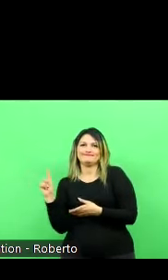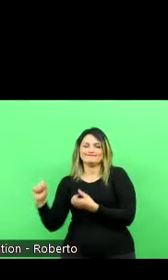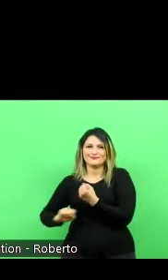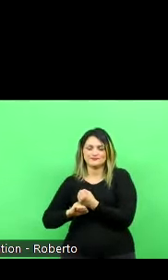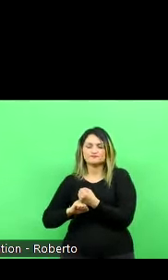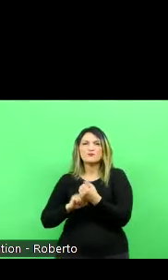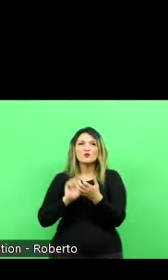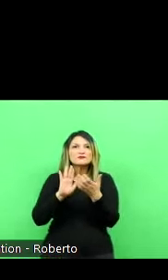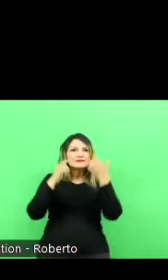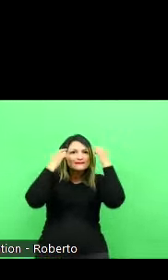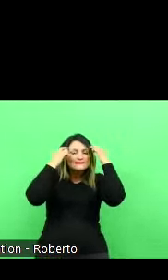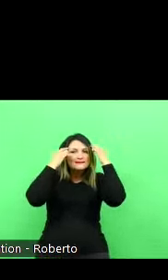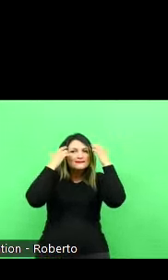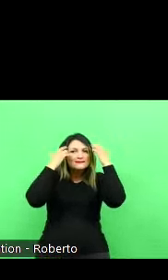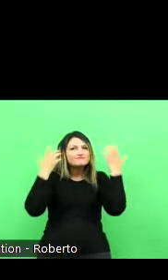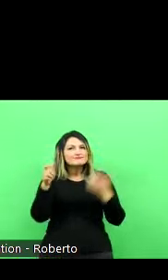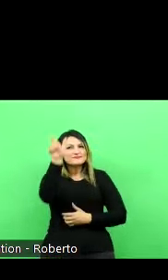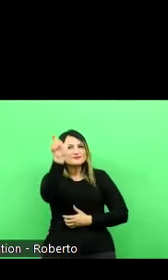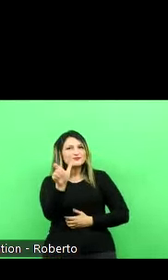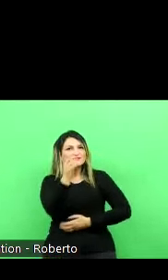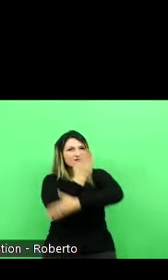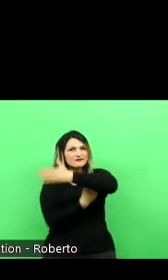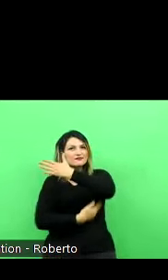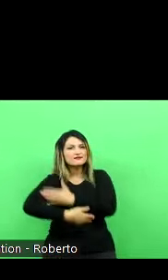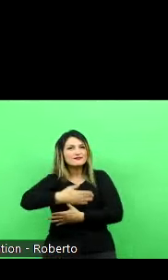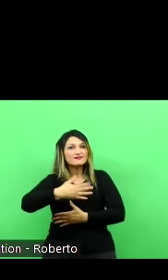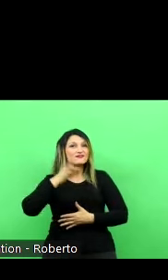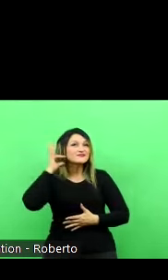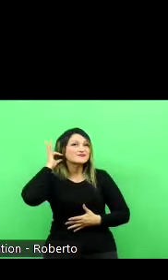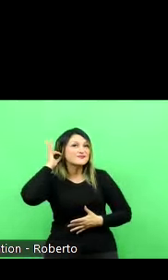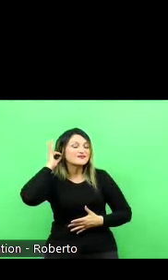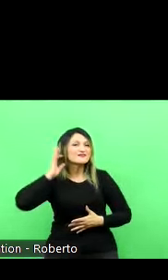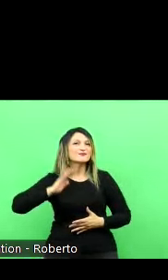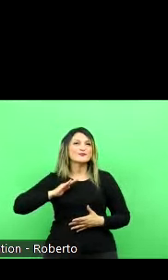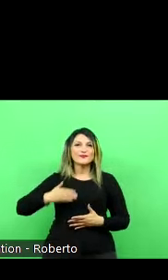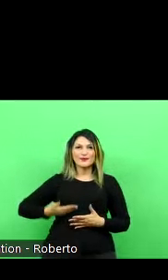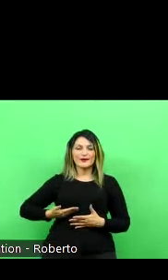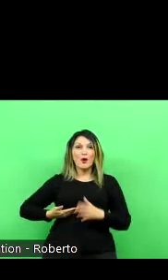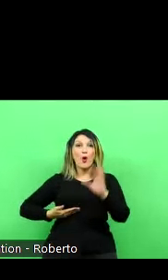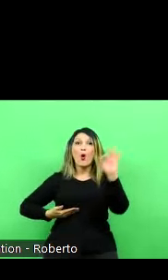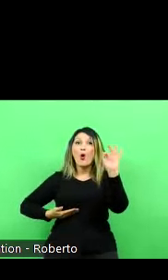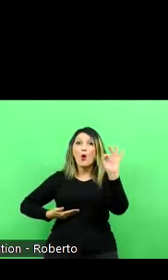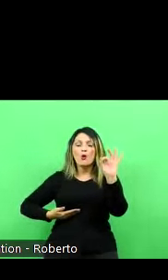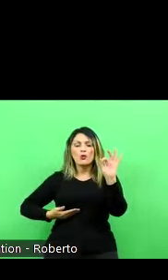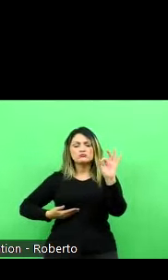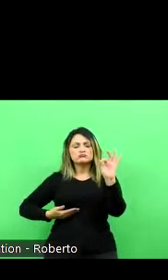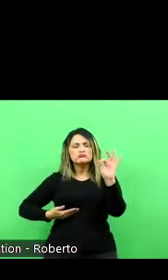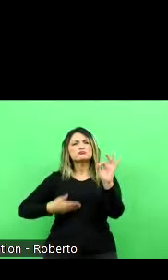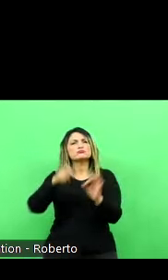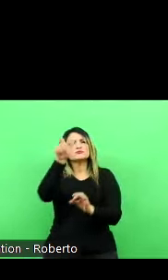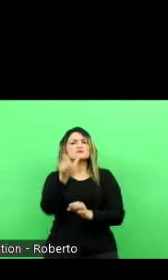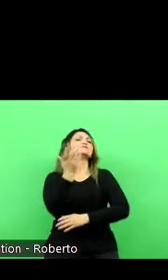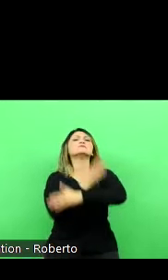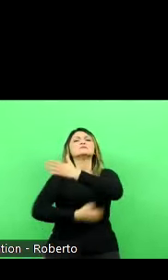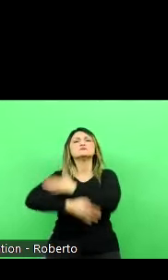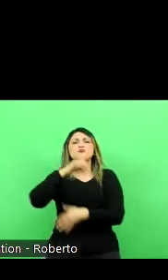the intersectionality between being a woman with disability, being an older person with